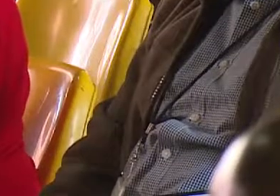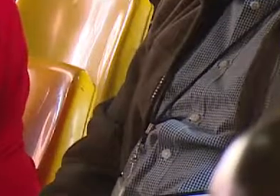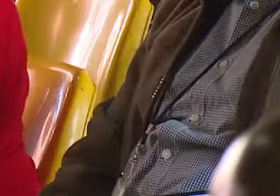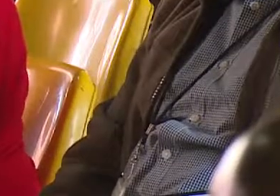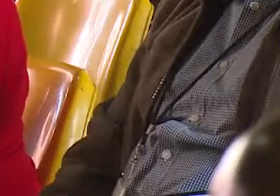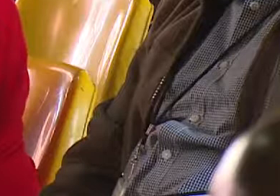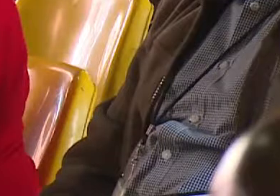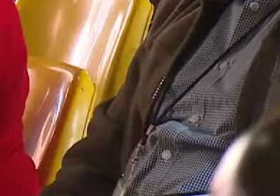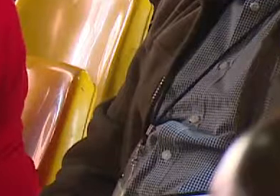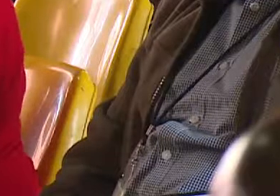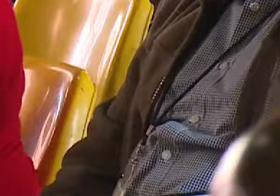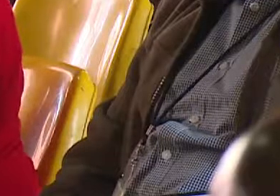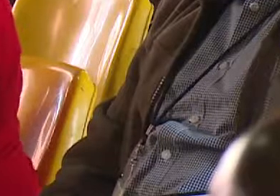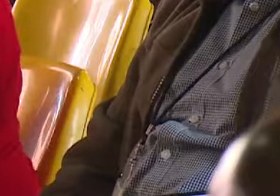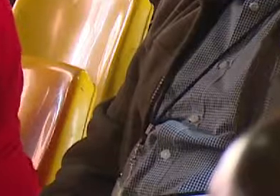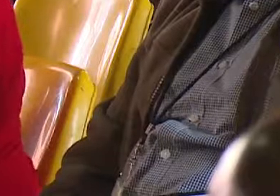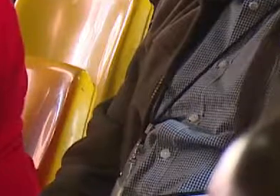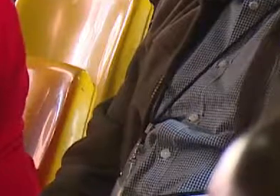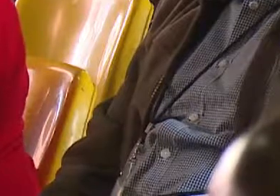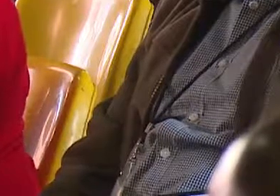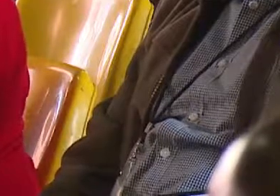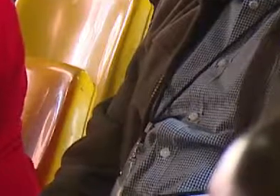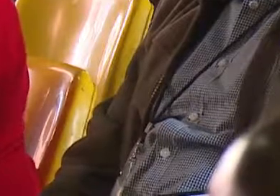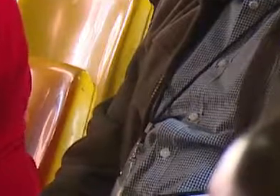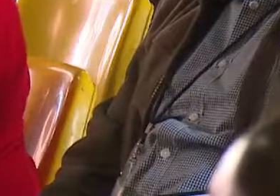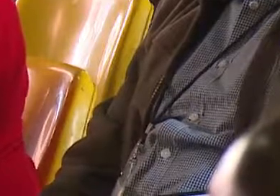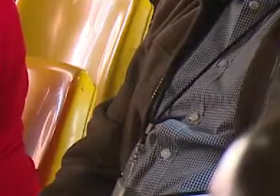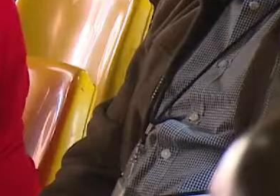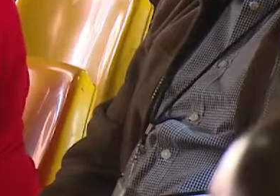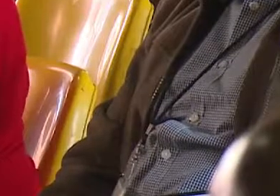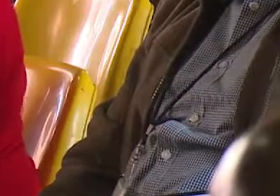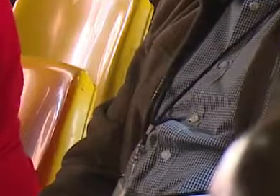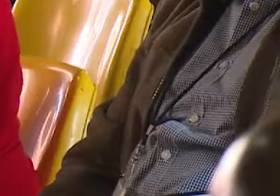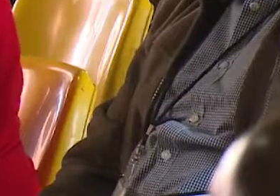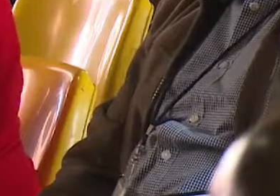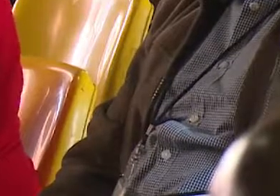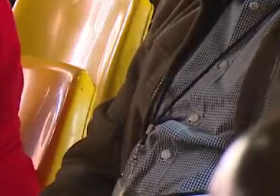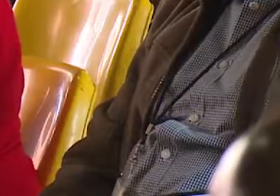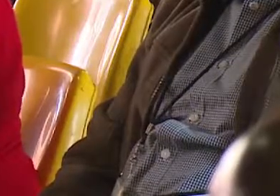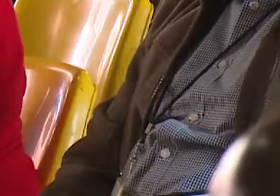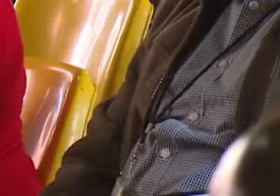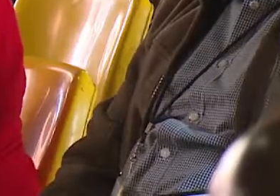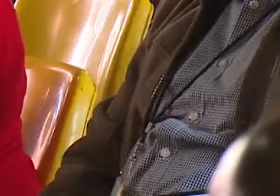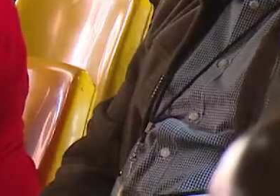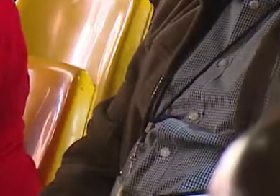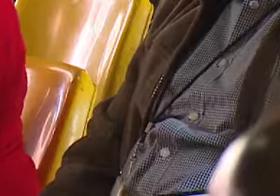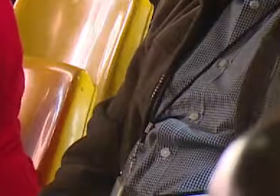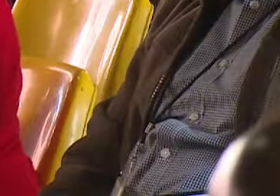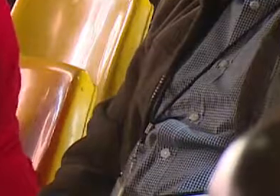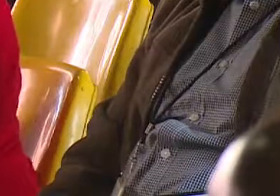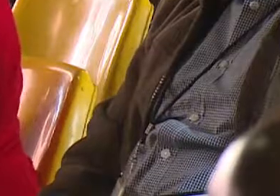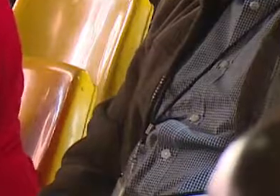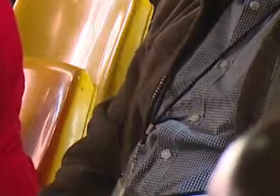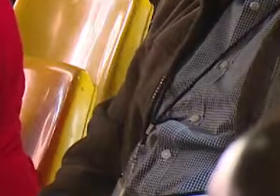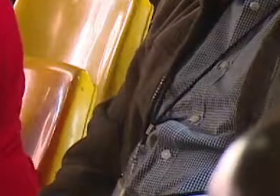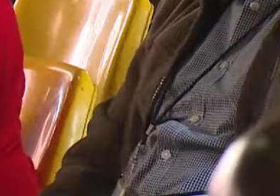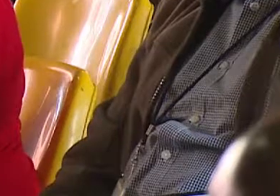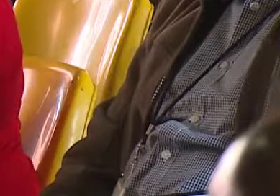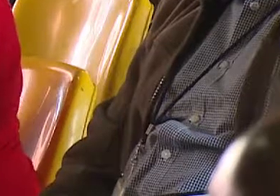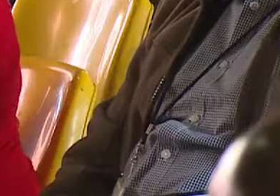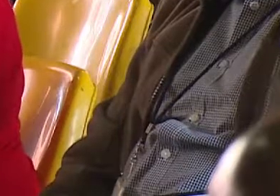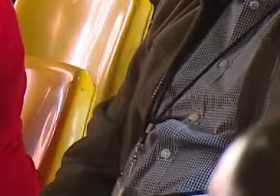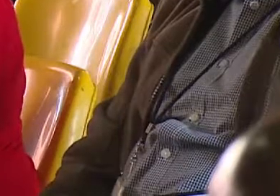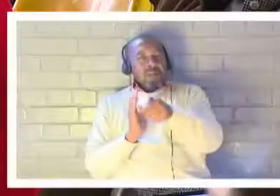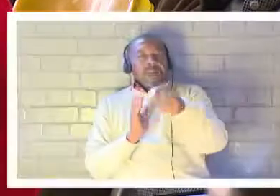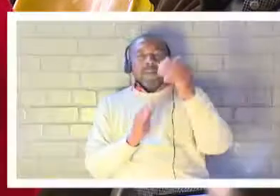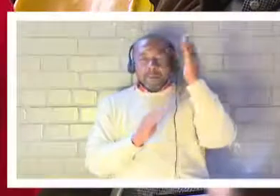from start to finish? When my supply chain is going to be involved here in the institution, do they have capacity?